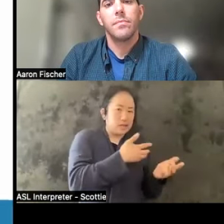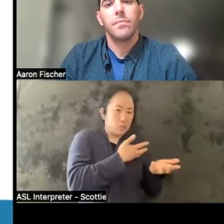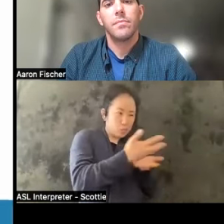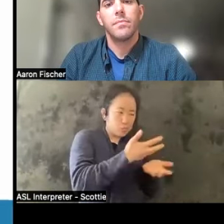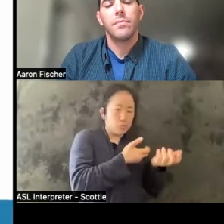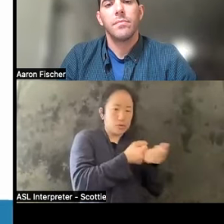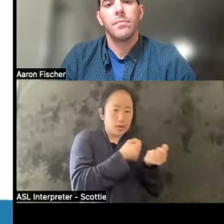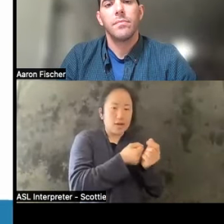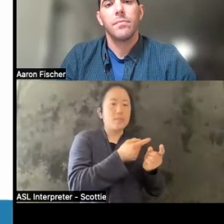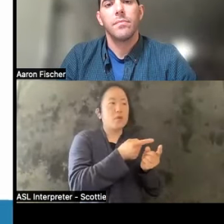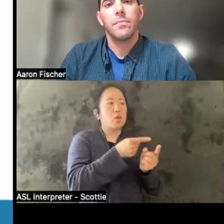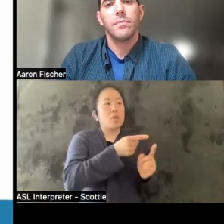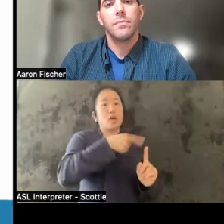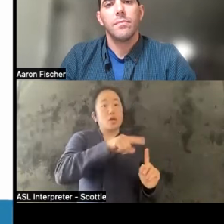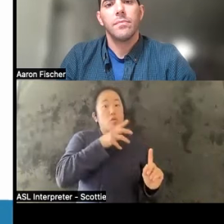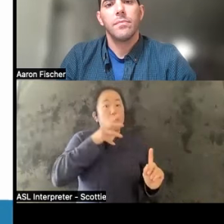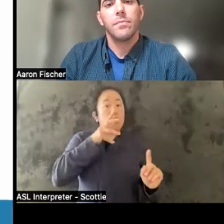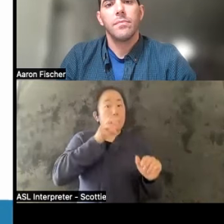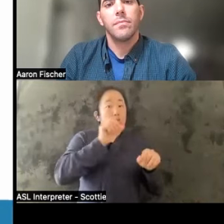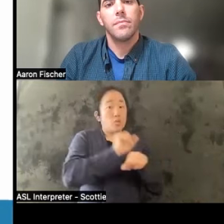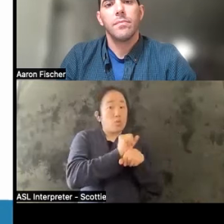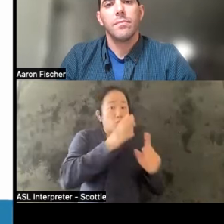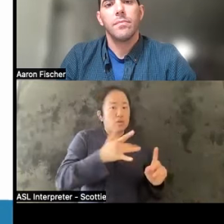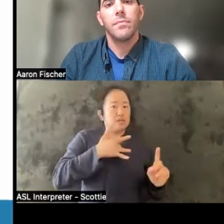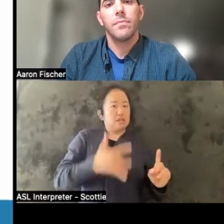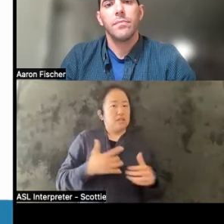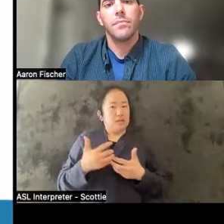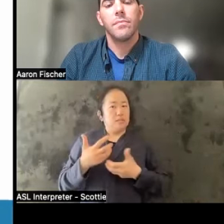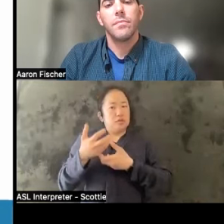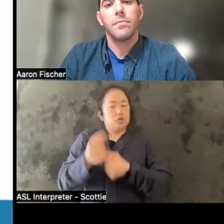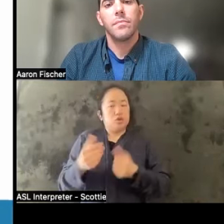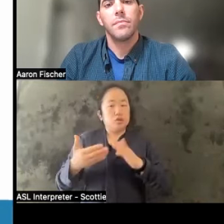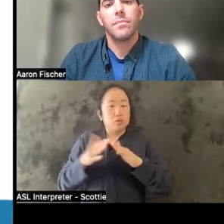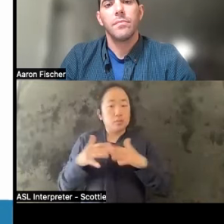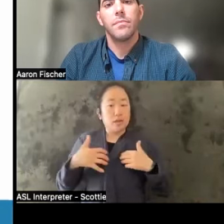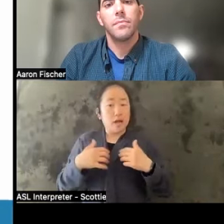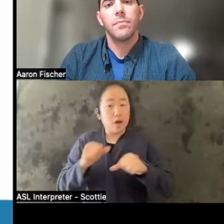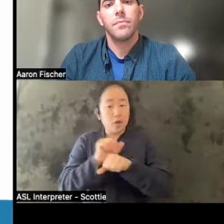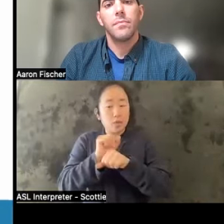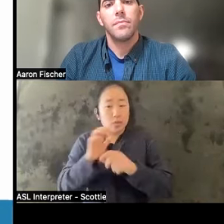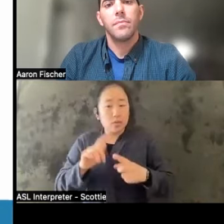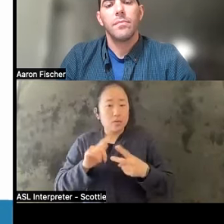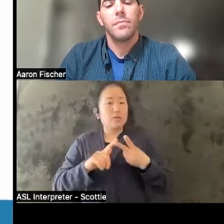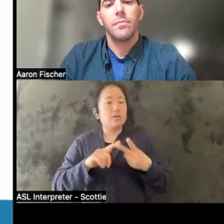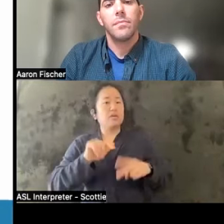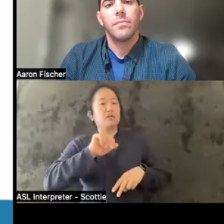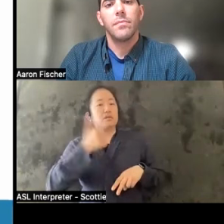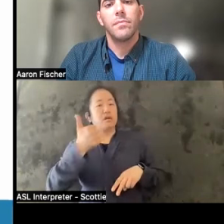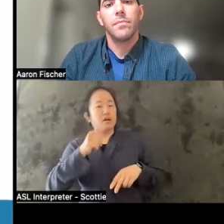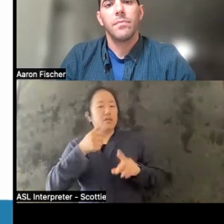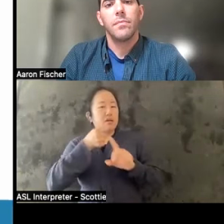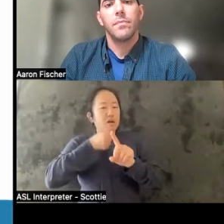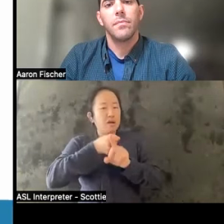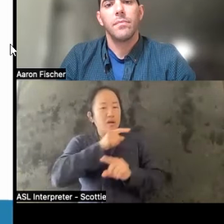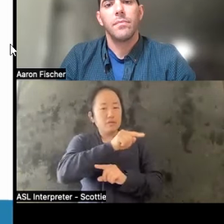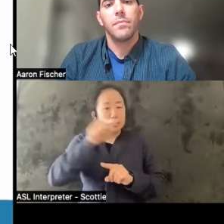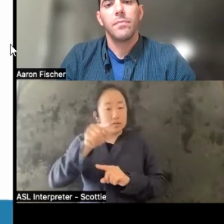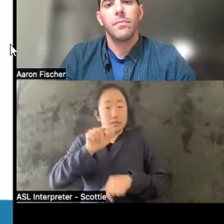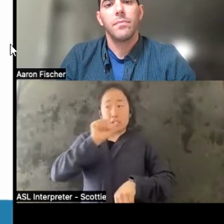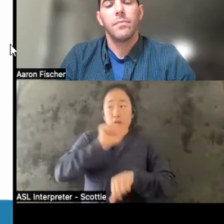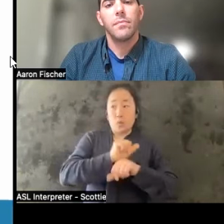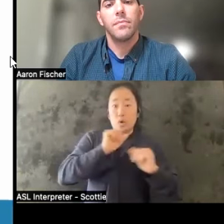workers trust the most. So if all of these roles in the health center work together as a team with the clinical team, they have a